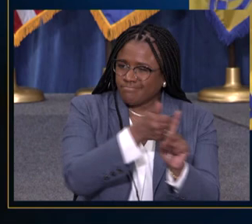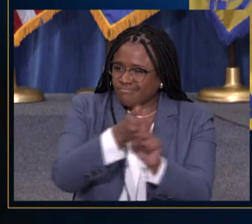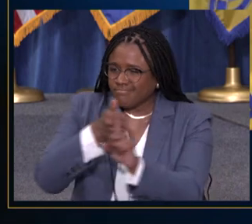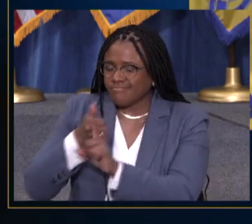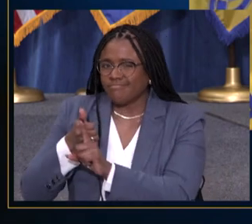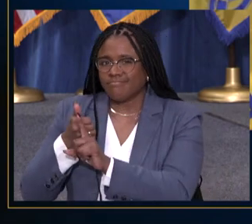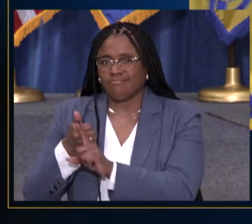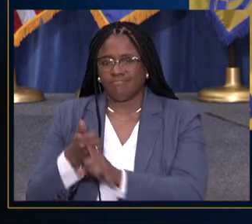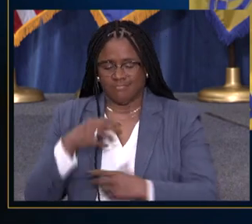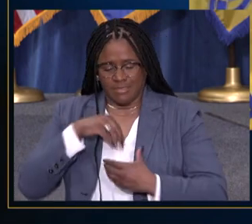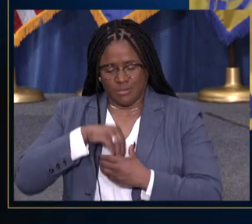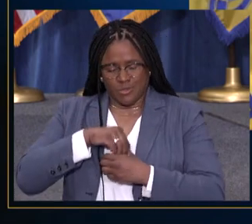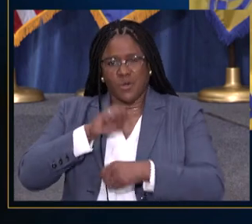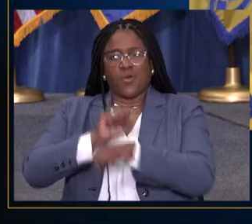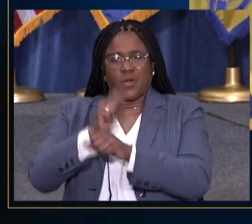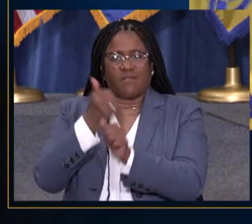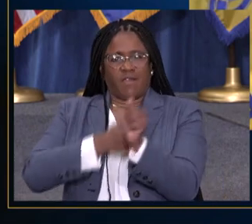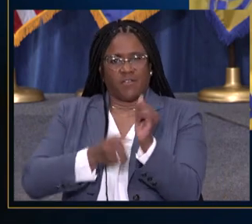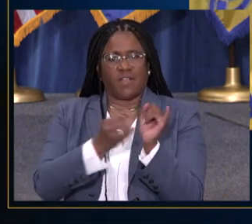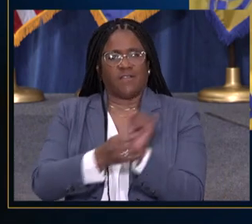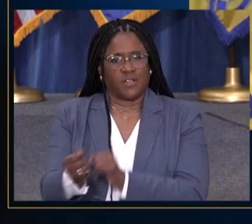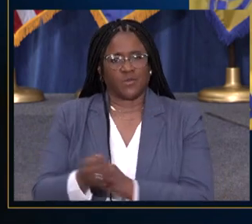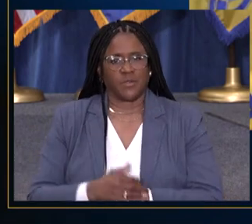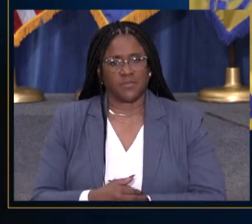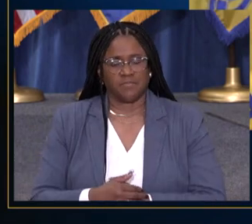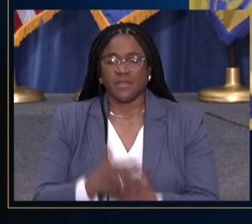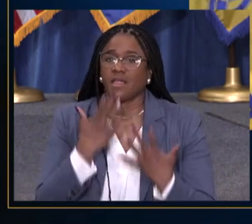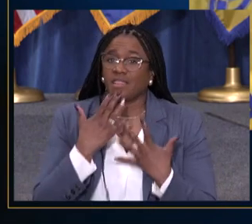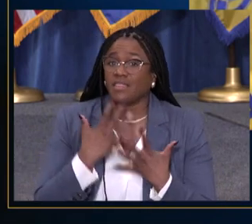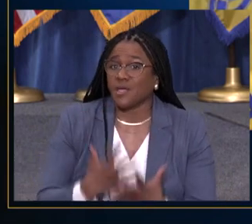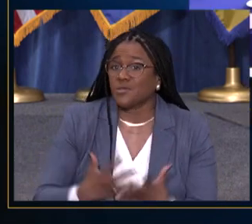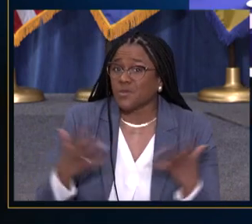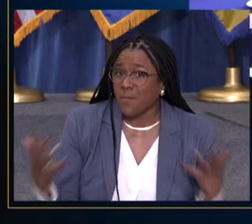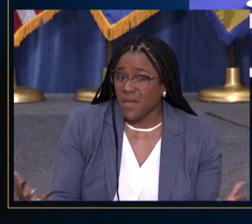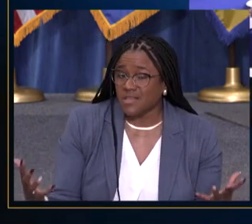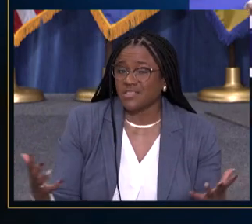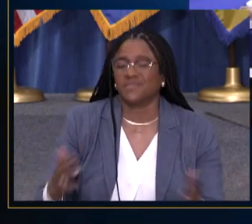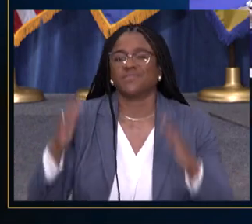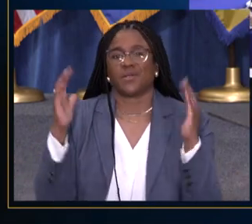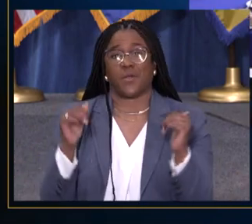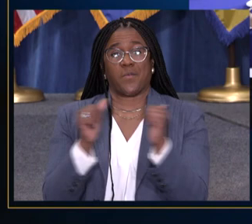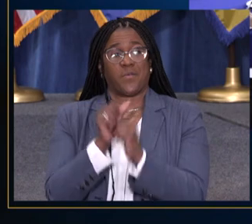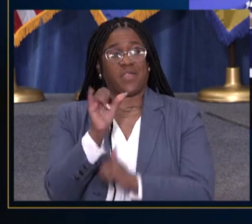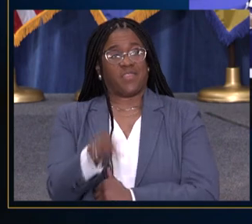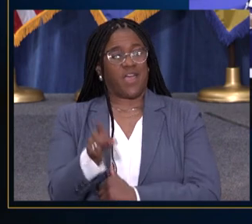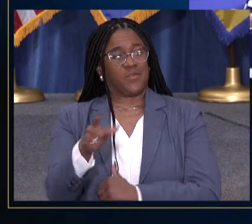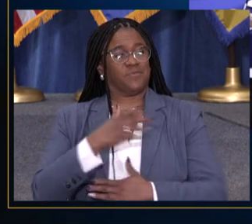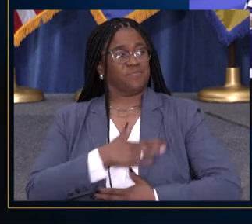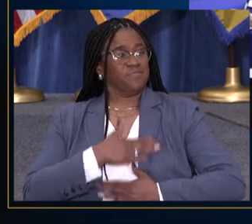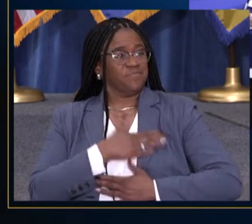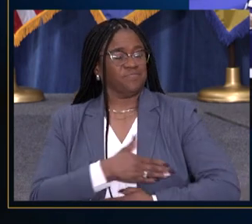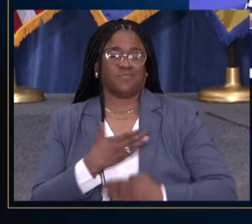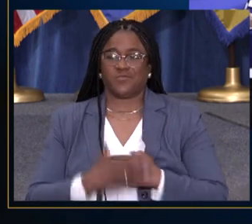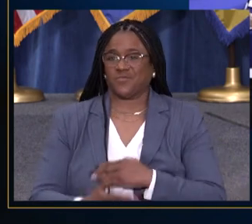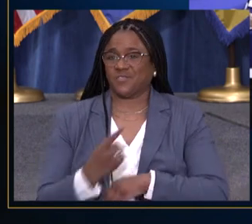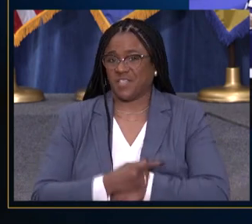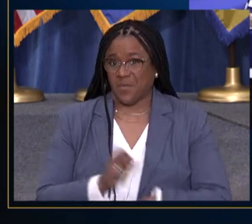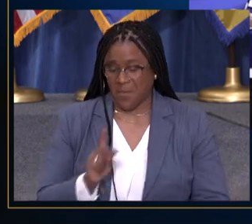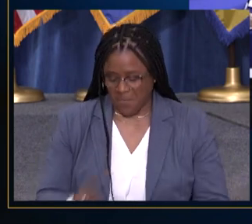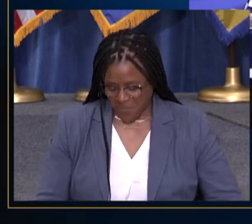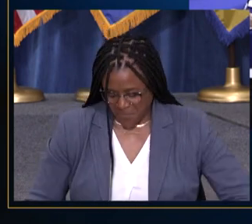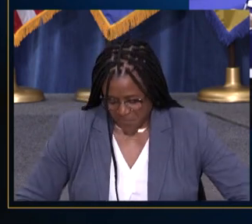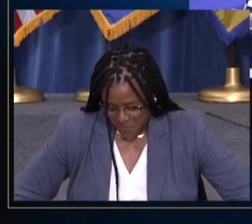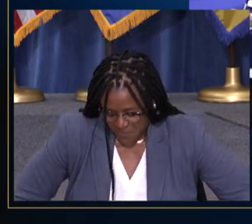inherent worth of every individual. Thank you so much, and I hope with that you take something away to connect with someone else.